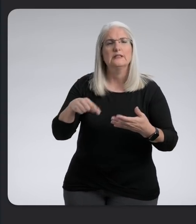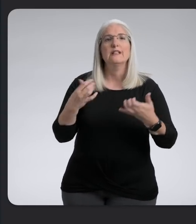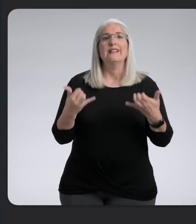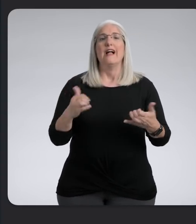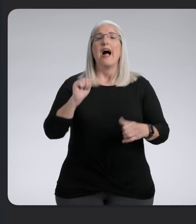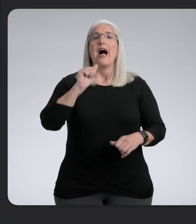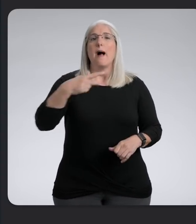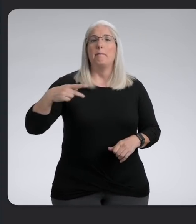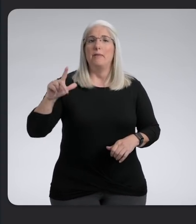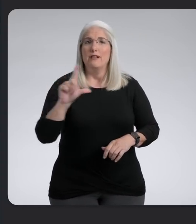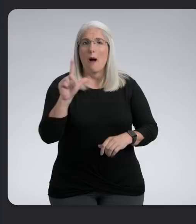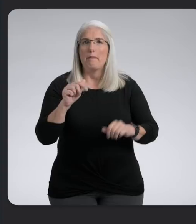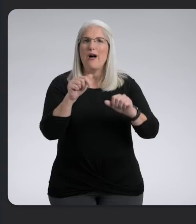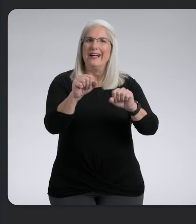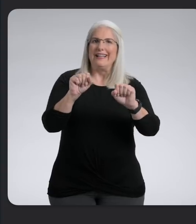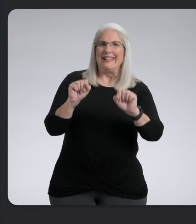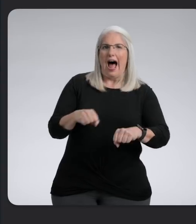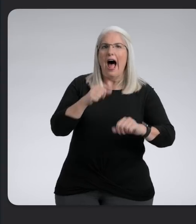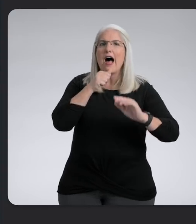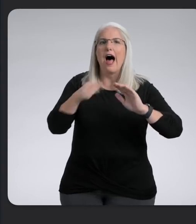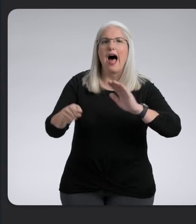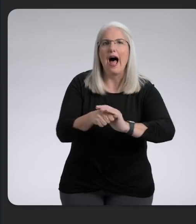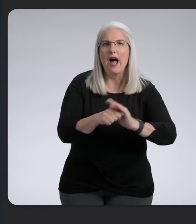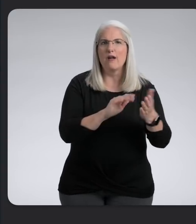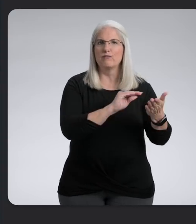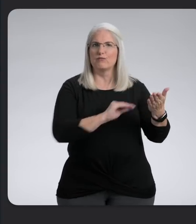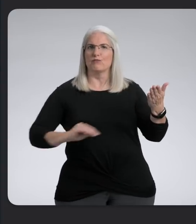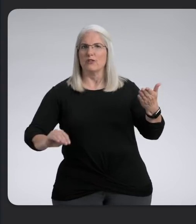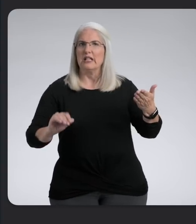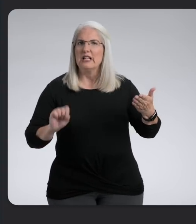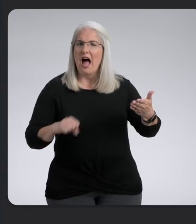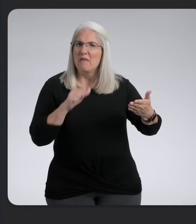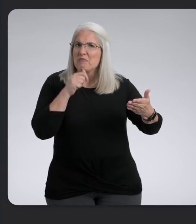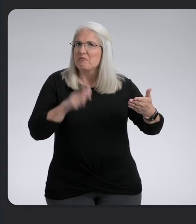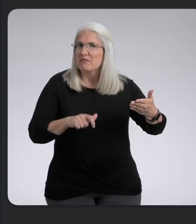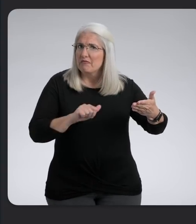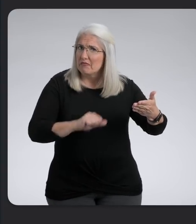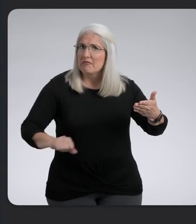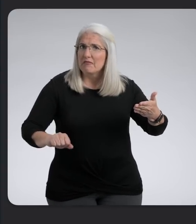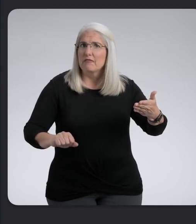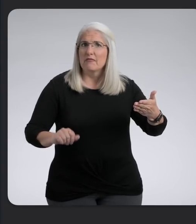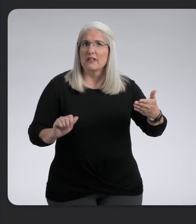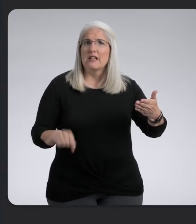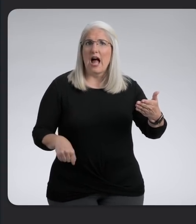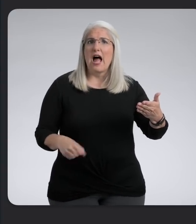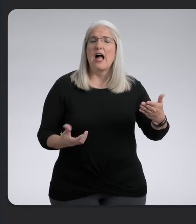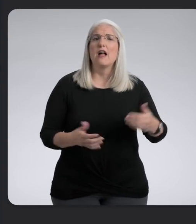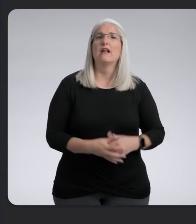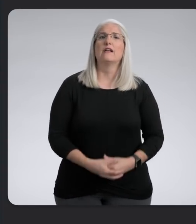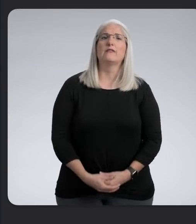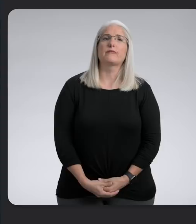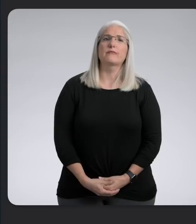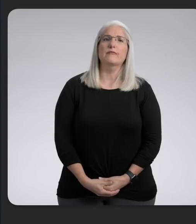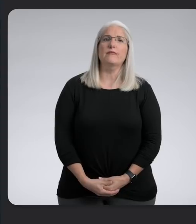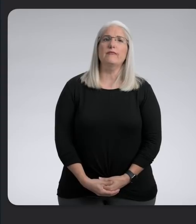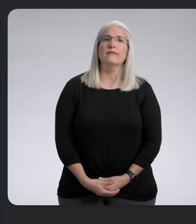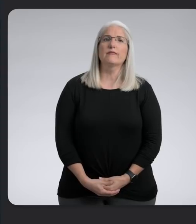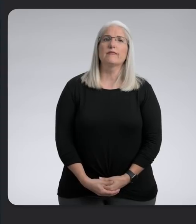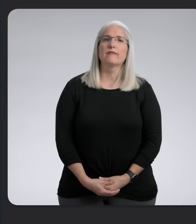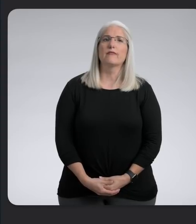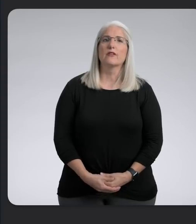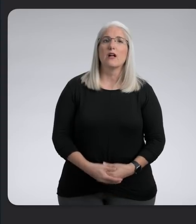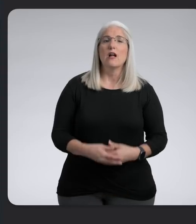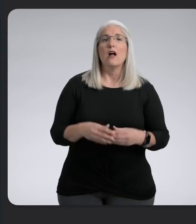hide pages that you no longer need. Just like this. And even reorder